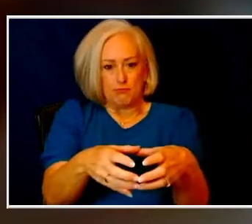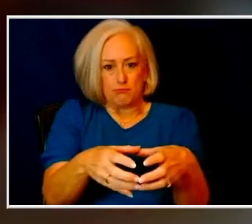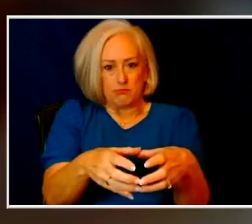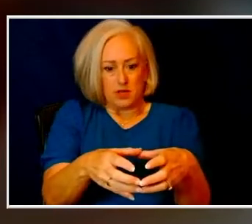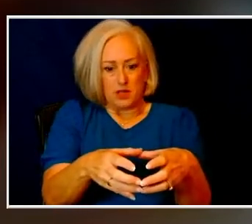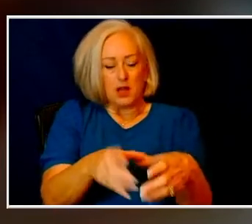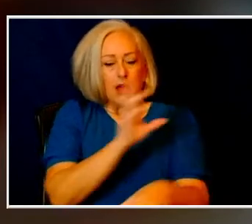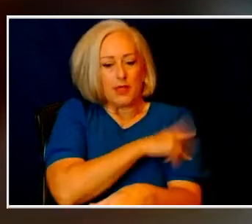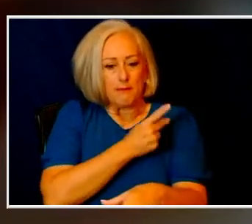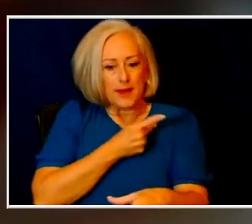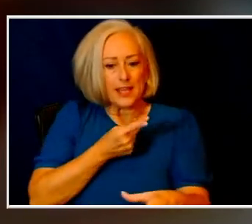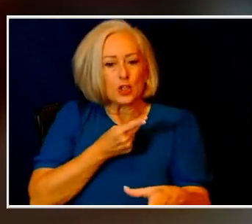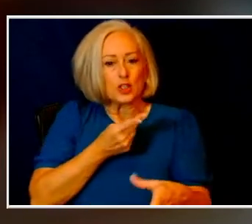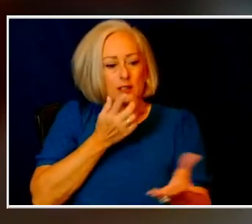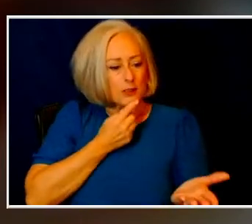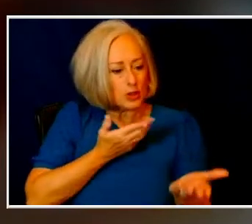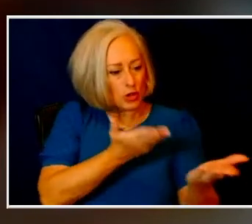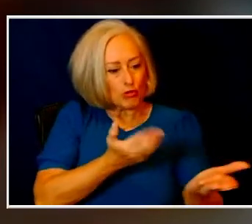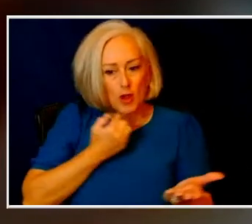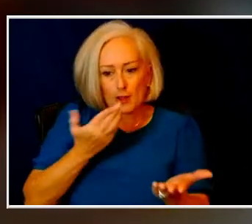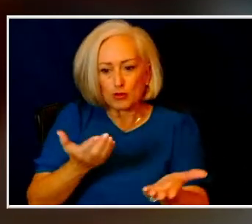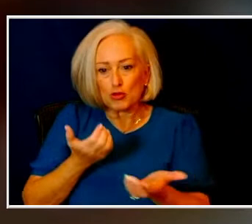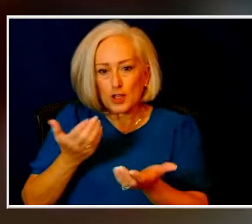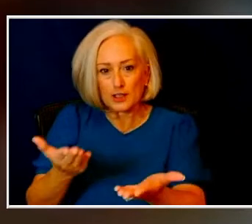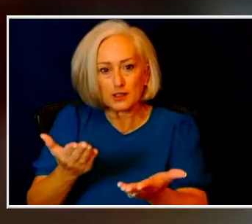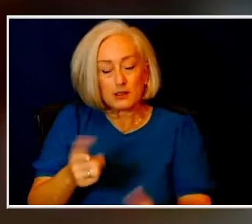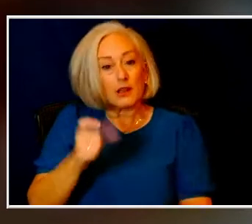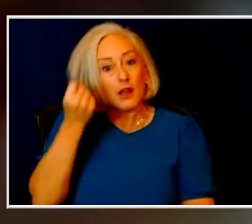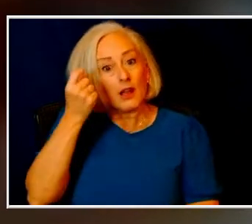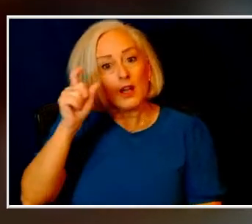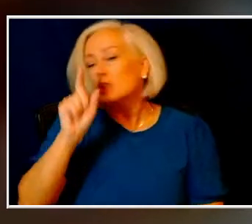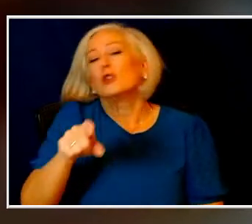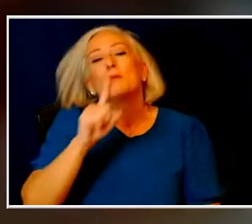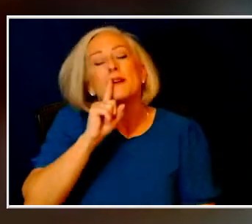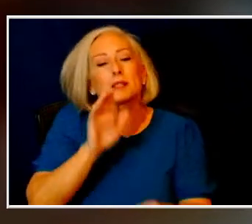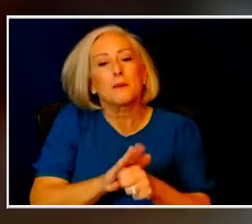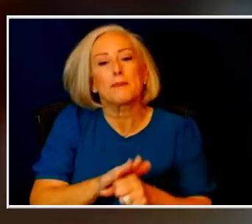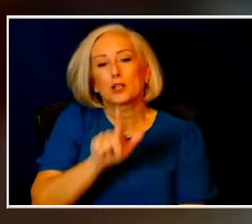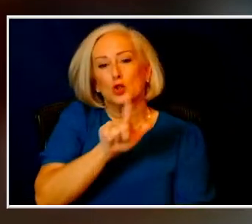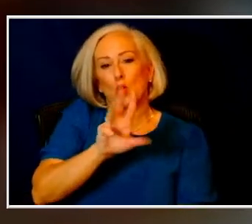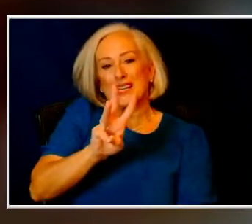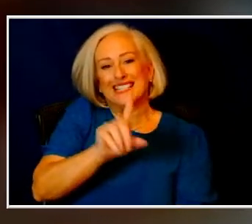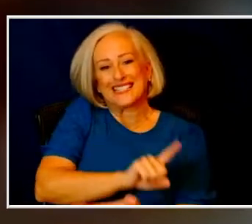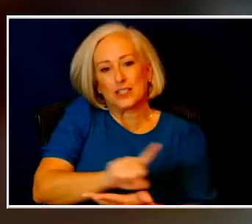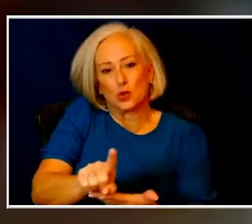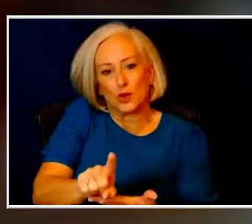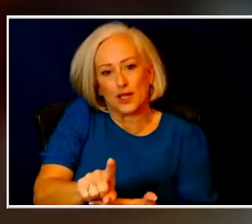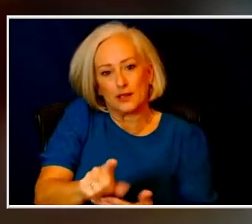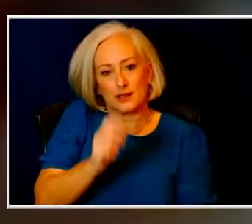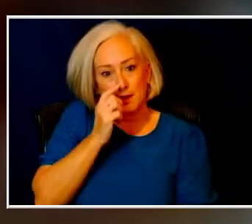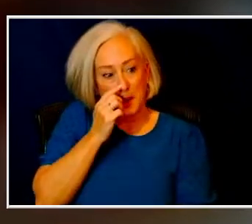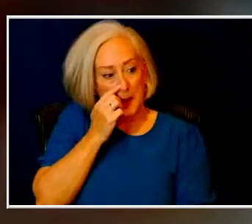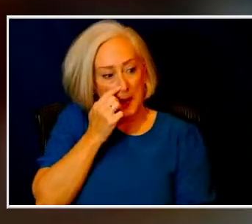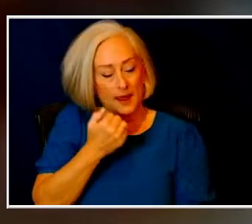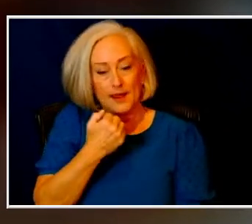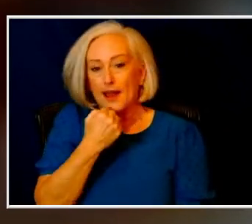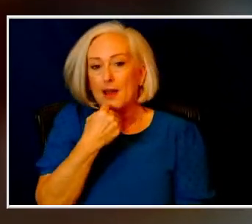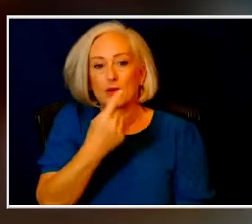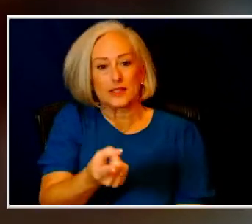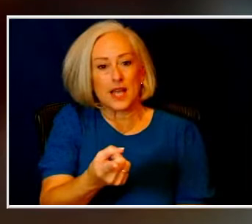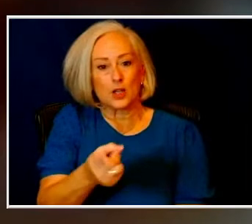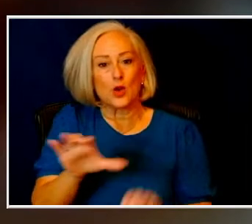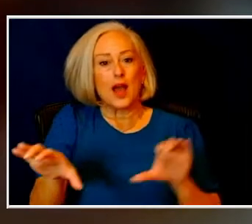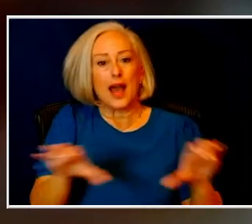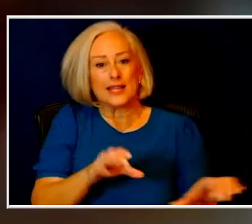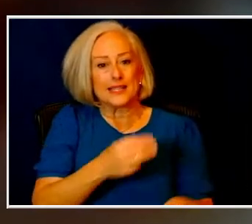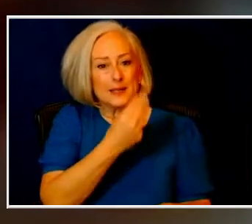and you were committed for 26 weeks, but I need to tell the audience I did it from Monday to Monday, because our